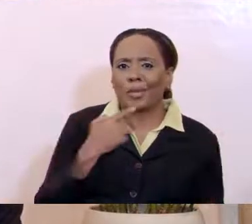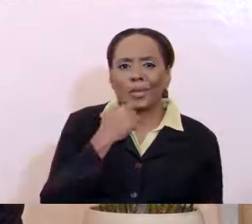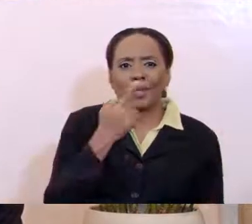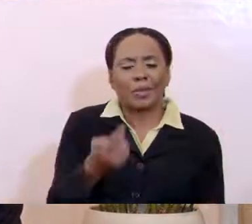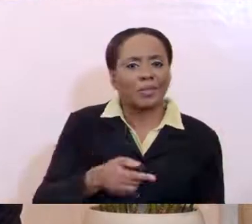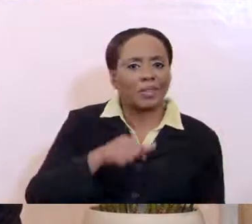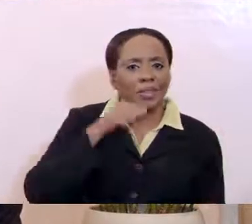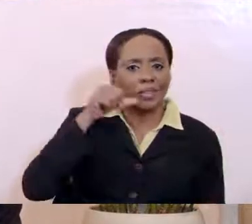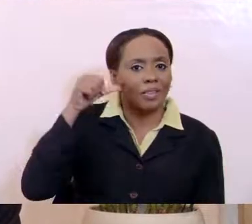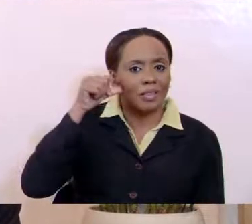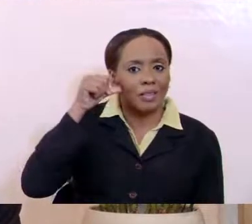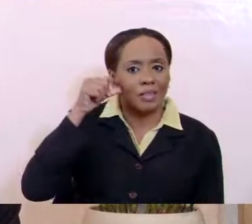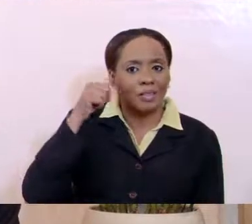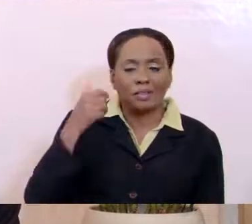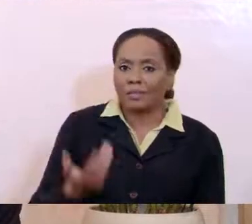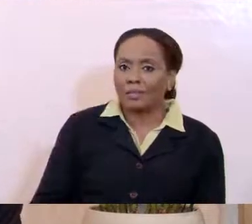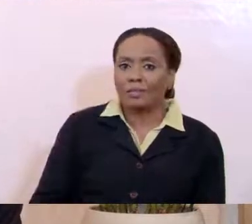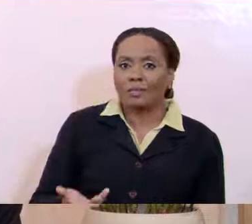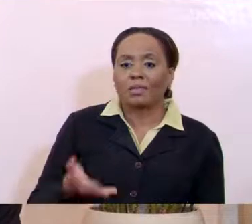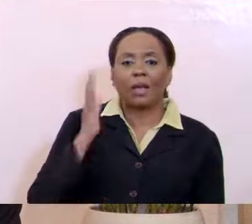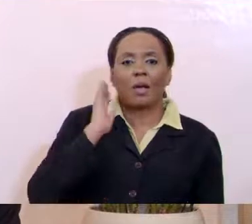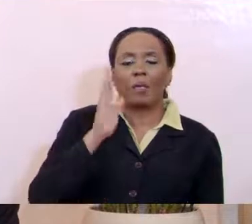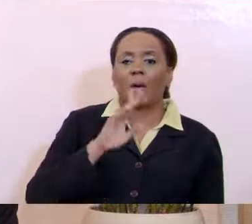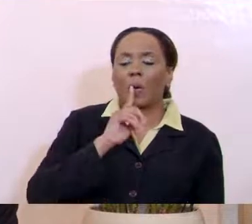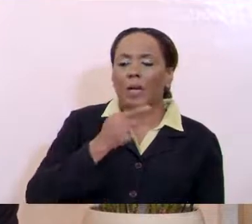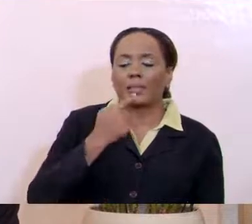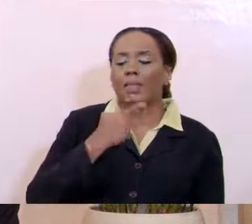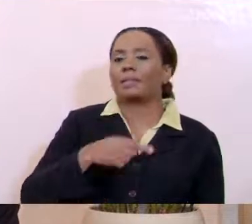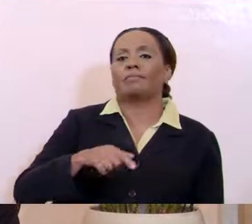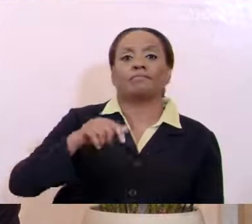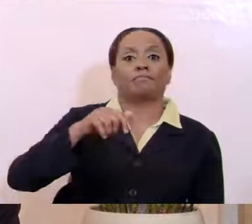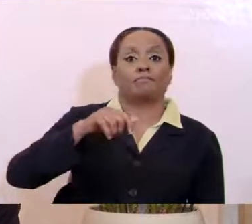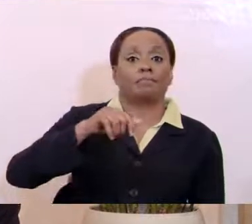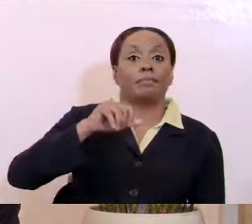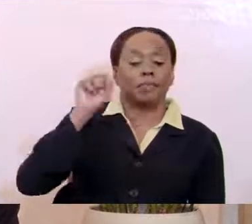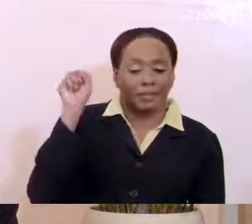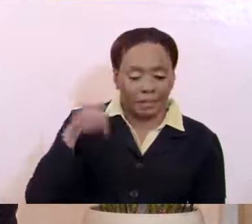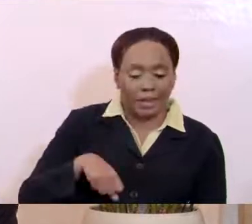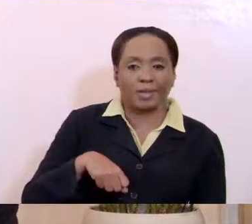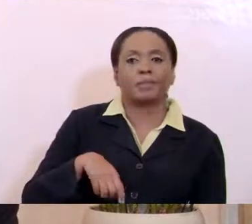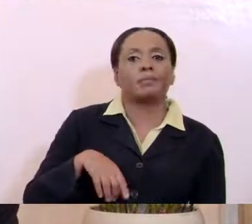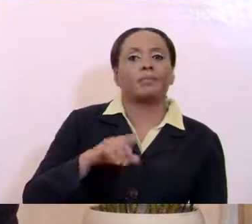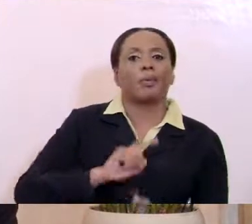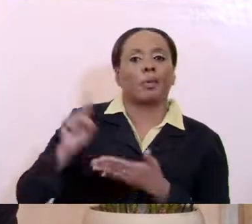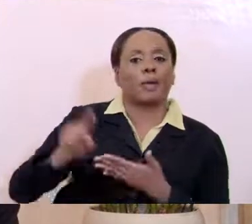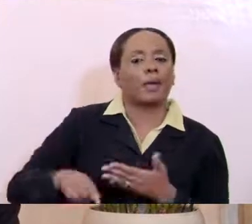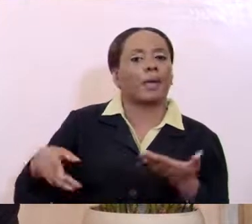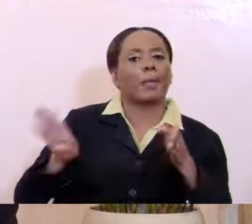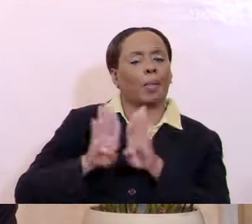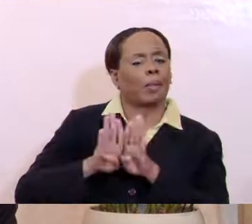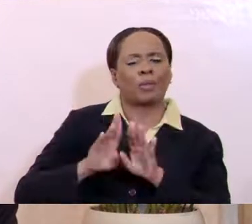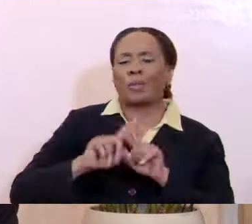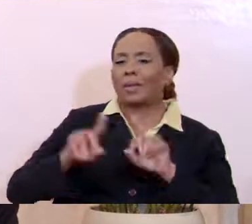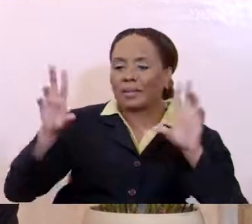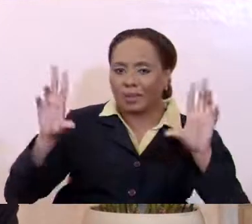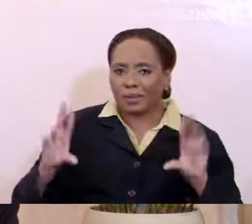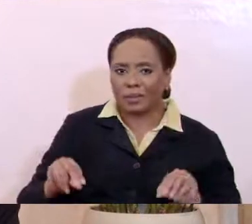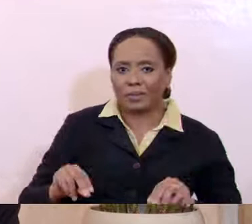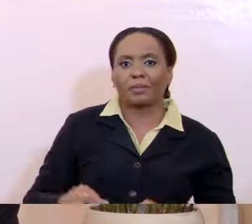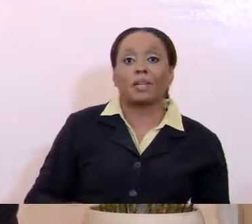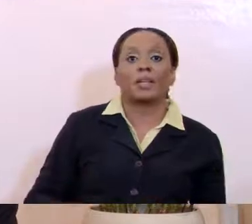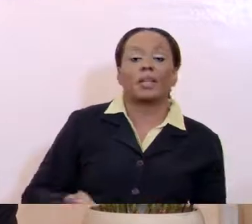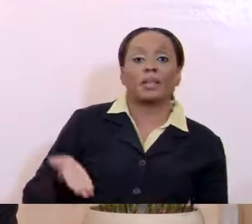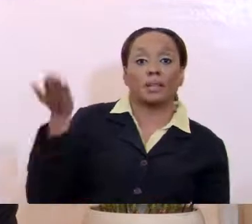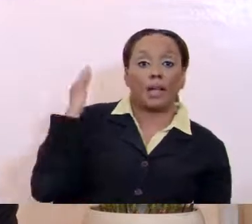that last night and would have hammered it home. We do not have a national stay-at-home weekend as